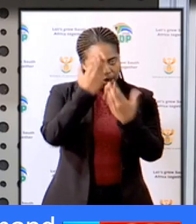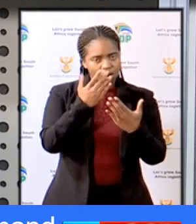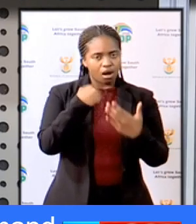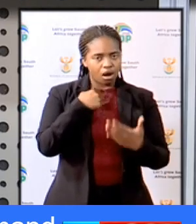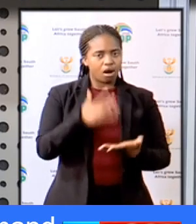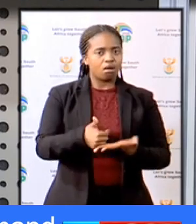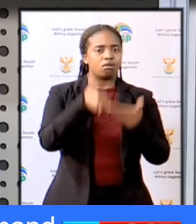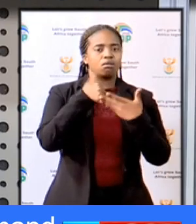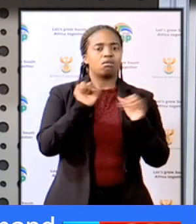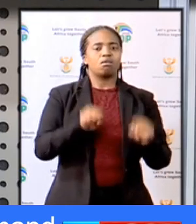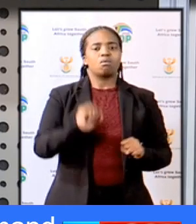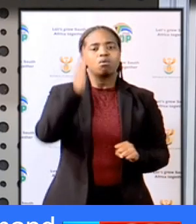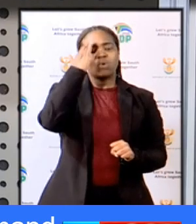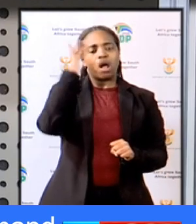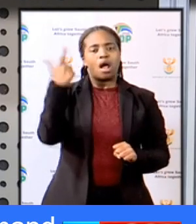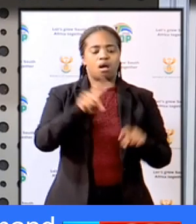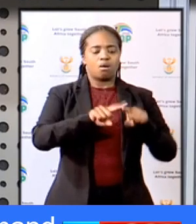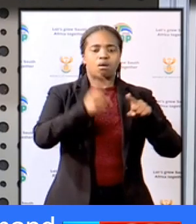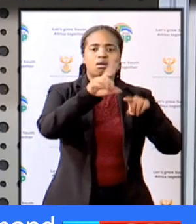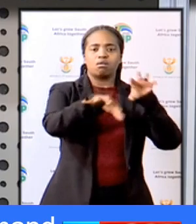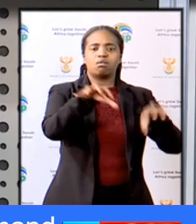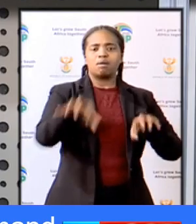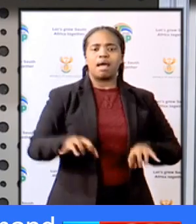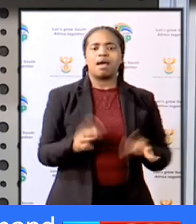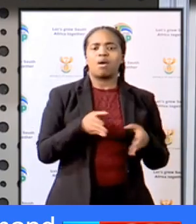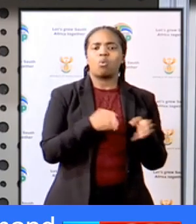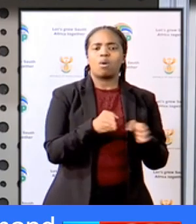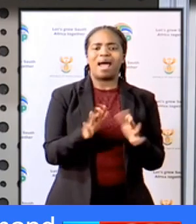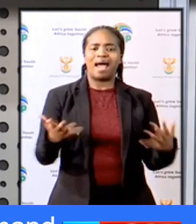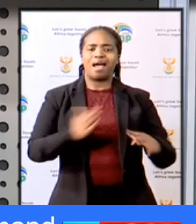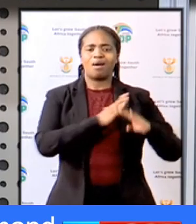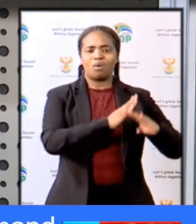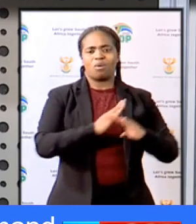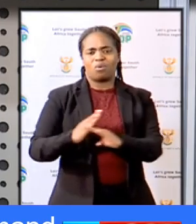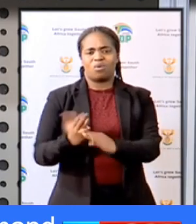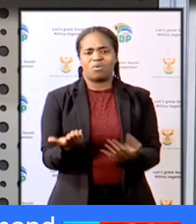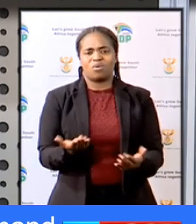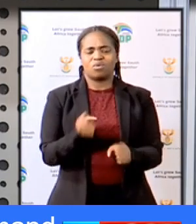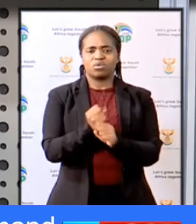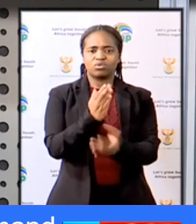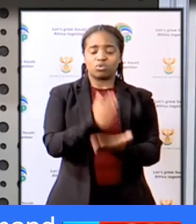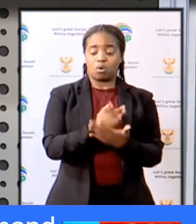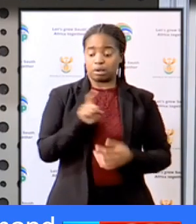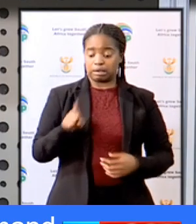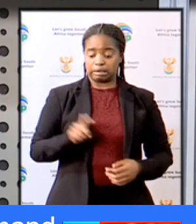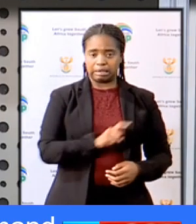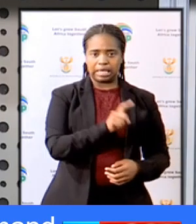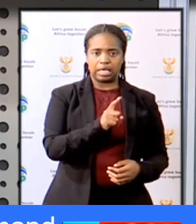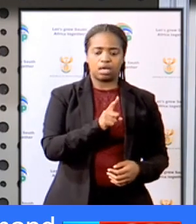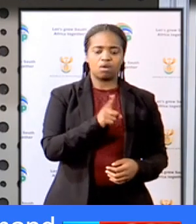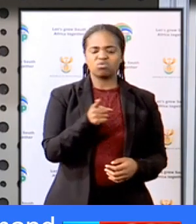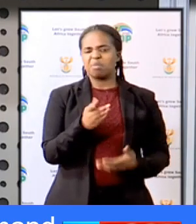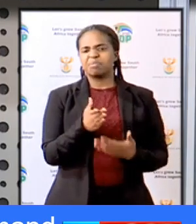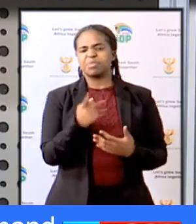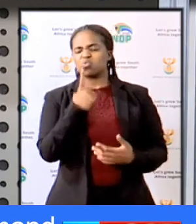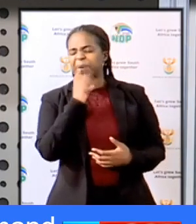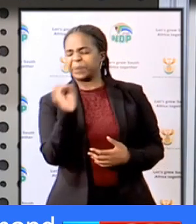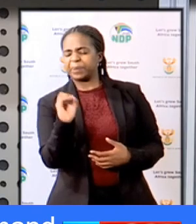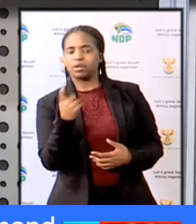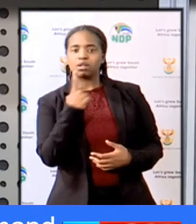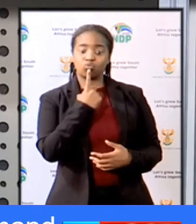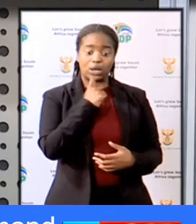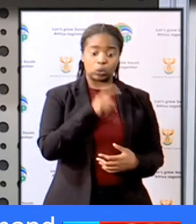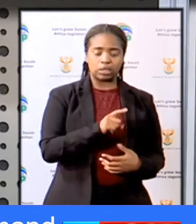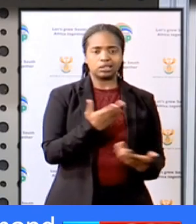also help us as we deal with the differentiated approach and we ease in the areas where it is not hotspots to allow